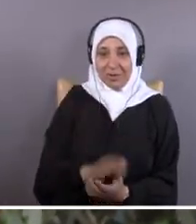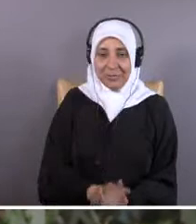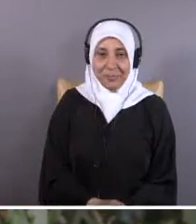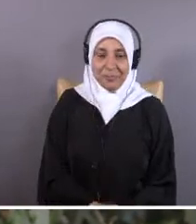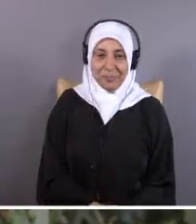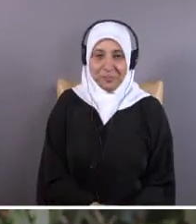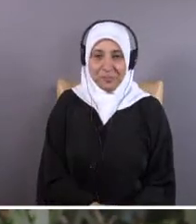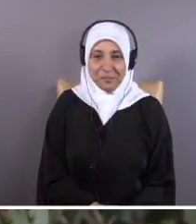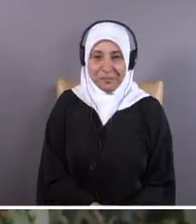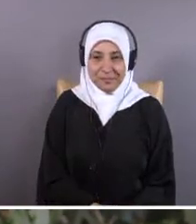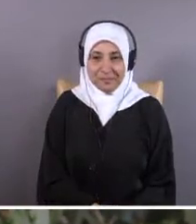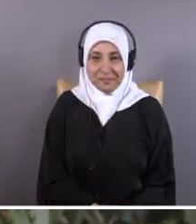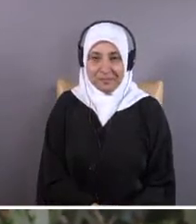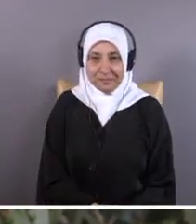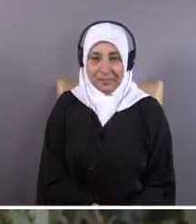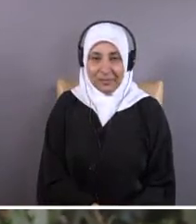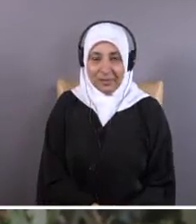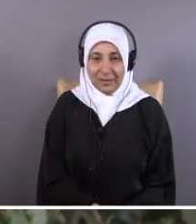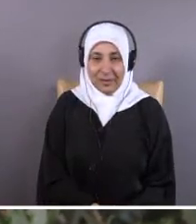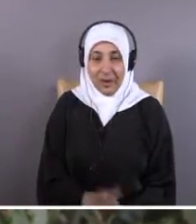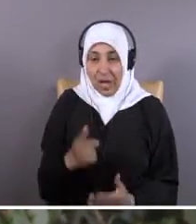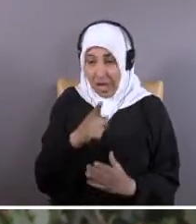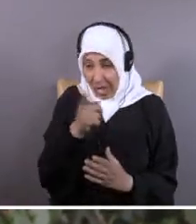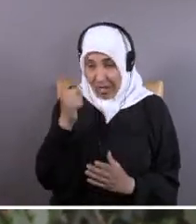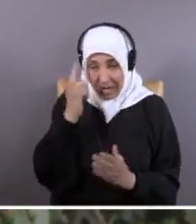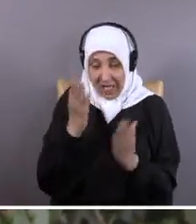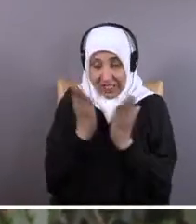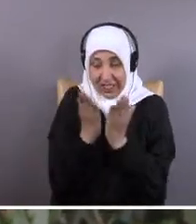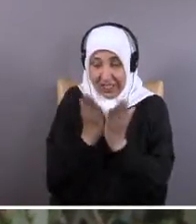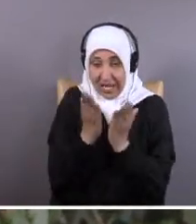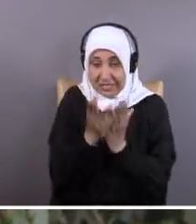If you studied history in Canada,